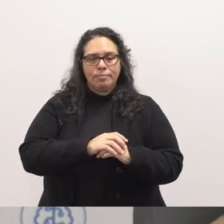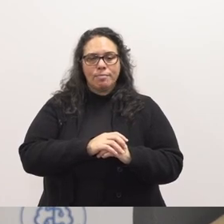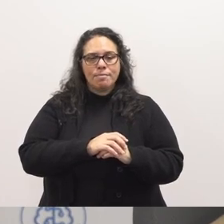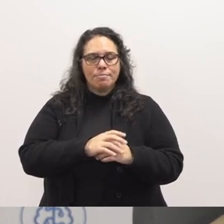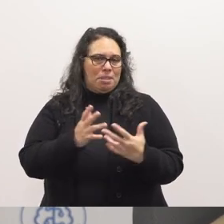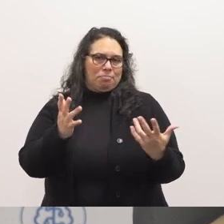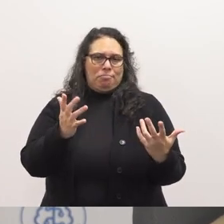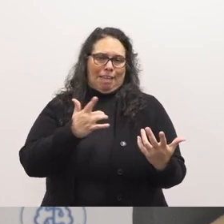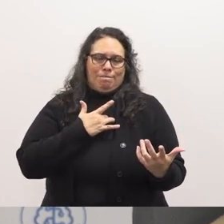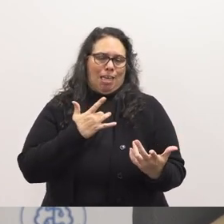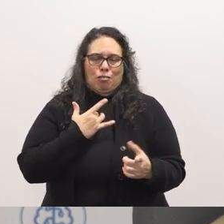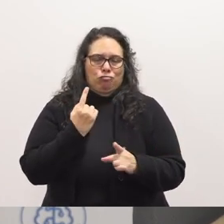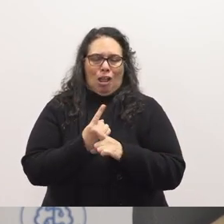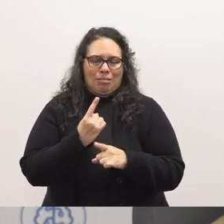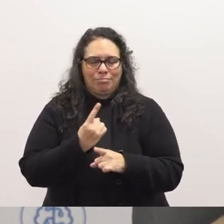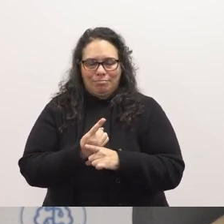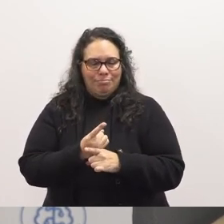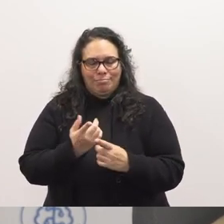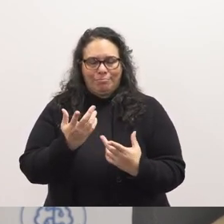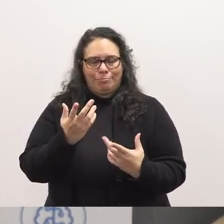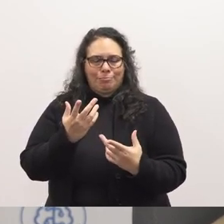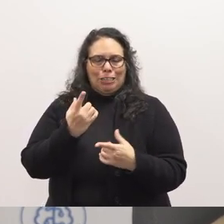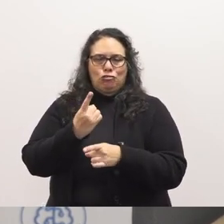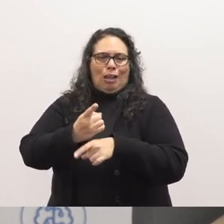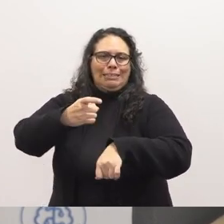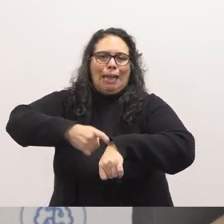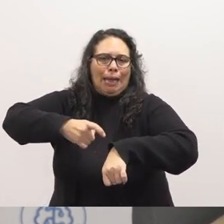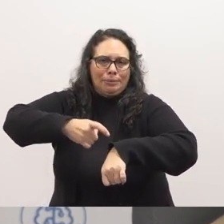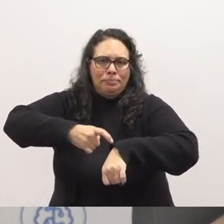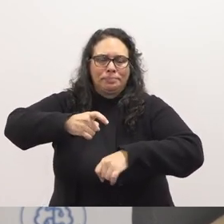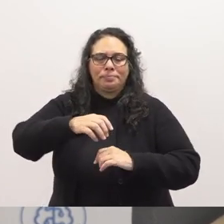it just felt like the right thing to do and the right time. And